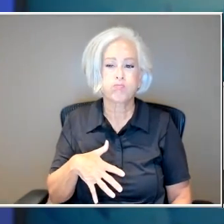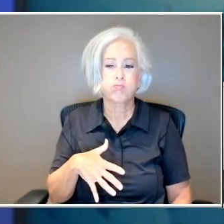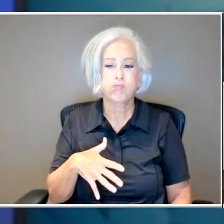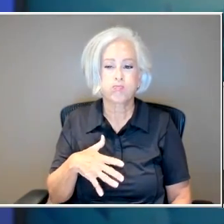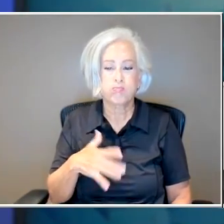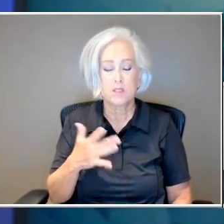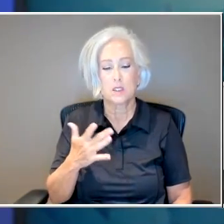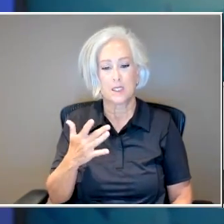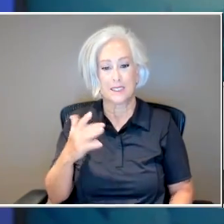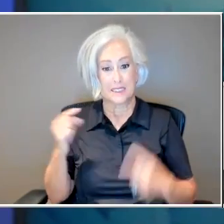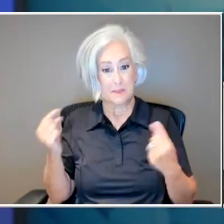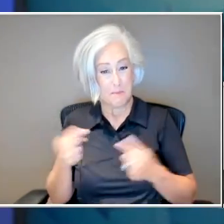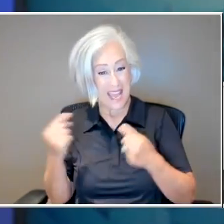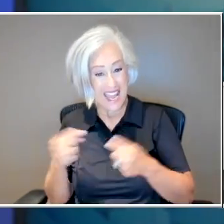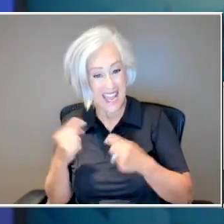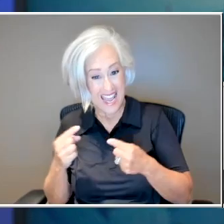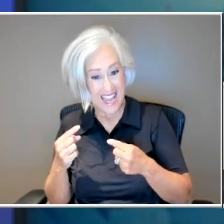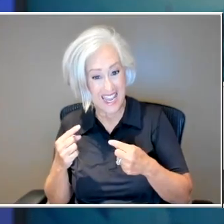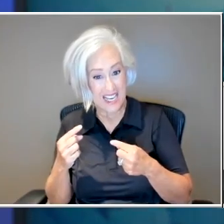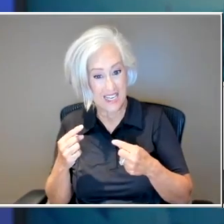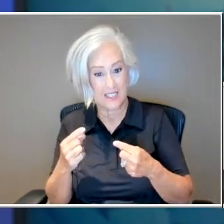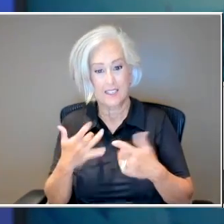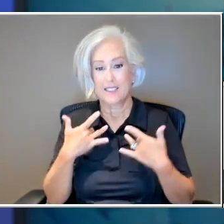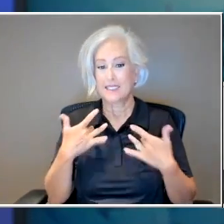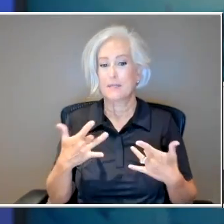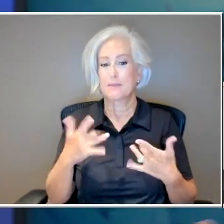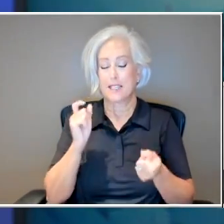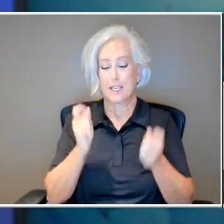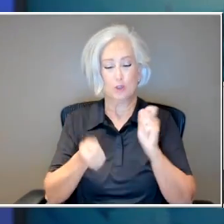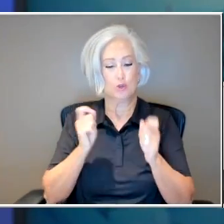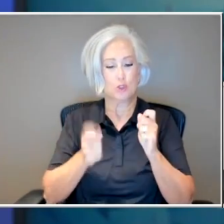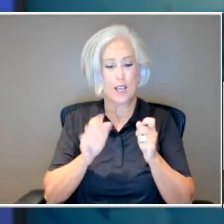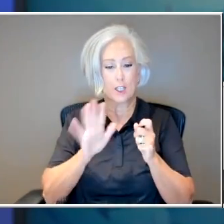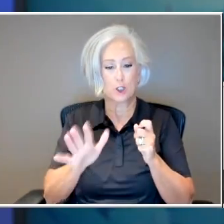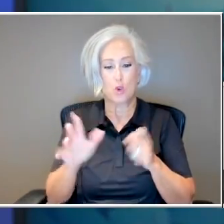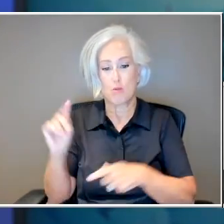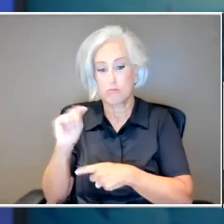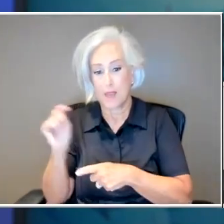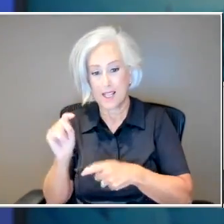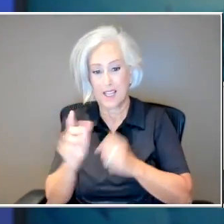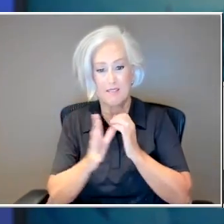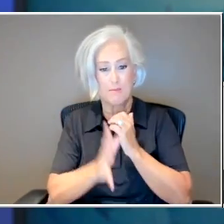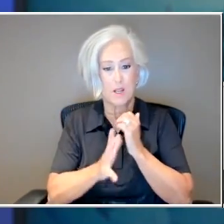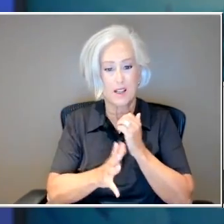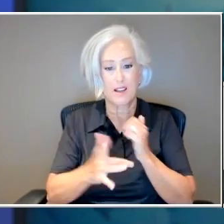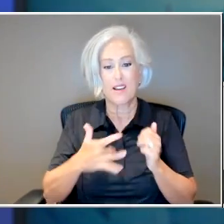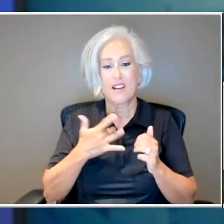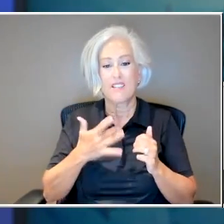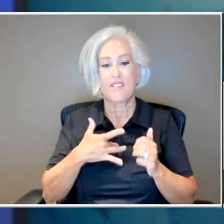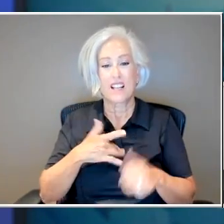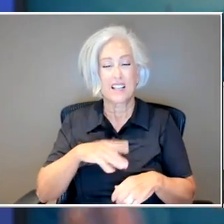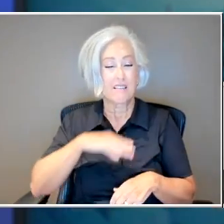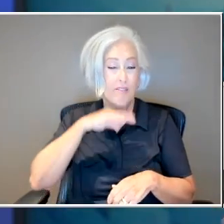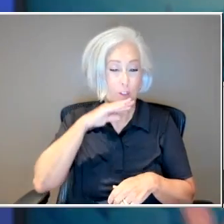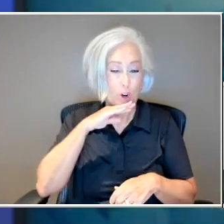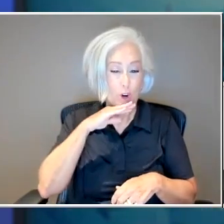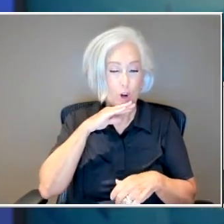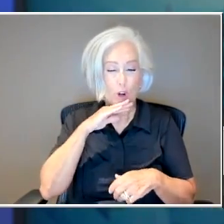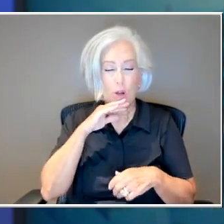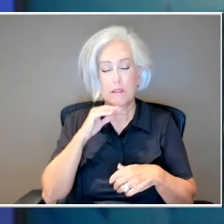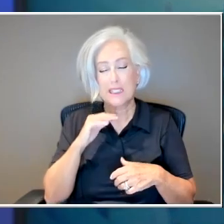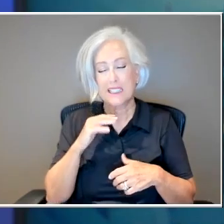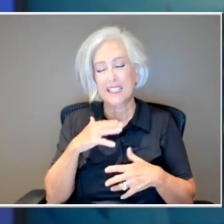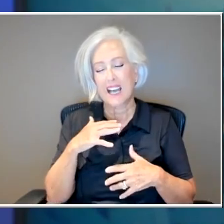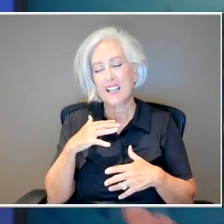like changes in your bowel or bladder habits, fullness feeling, aching. So these are the kinds of